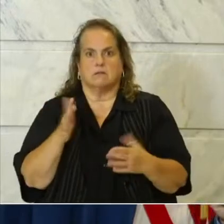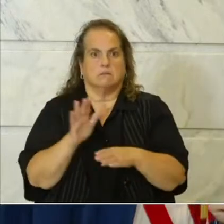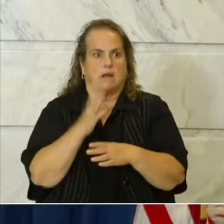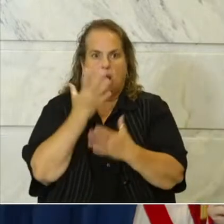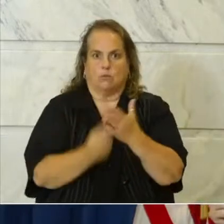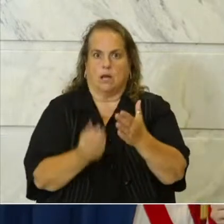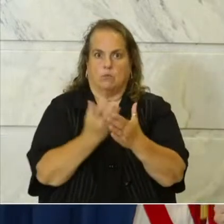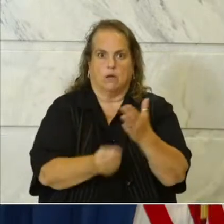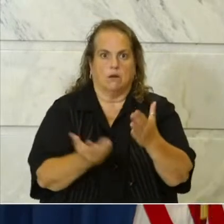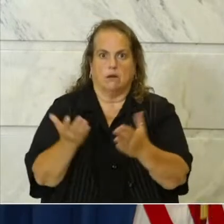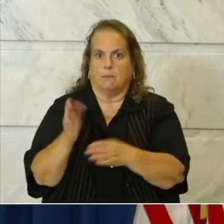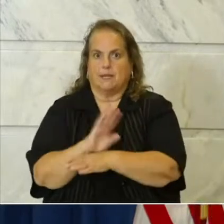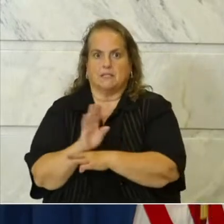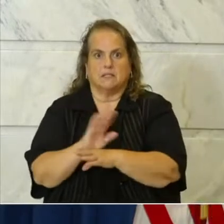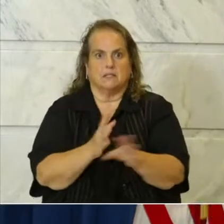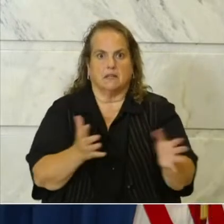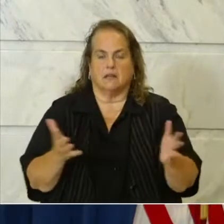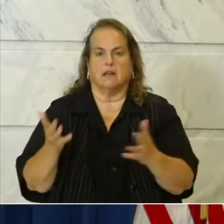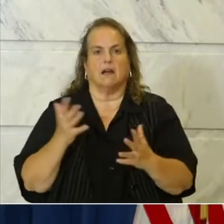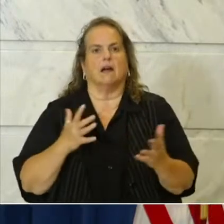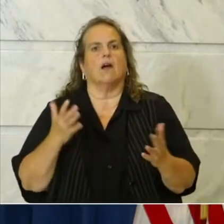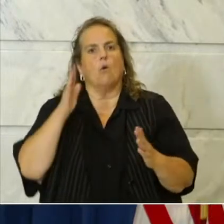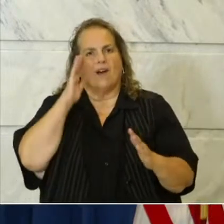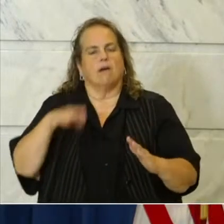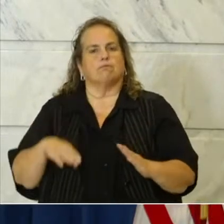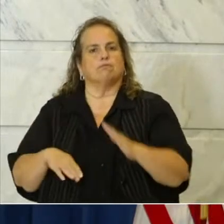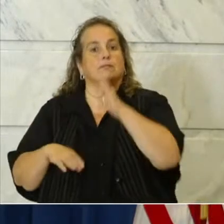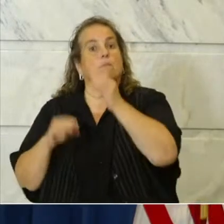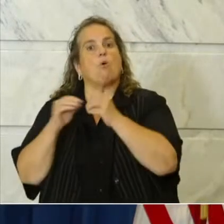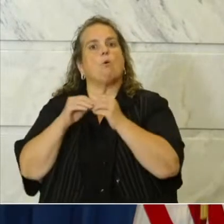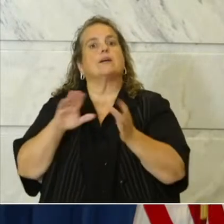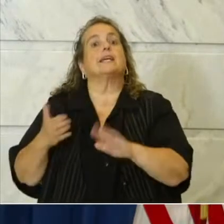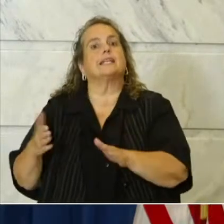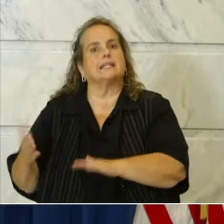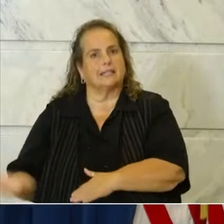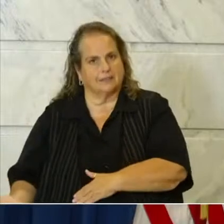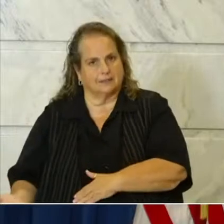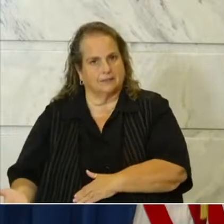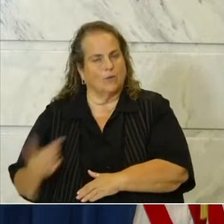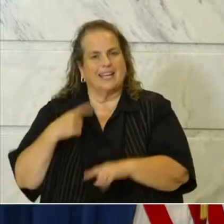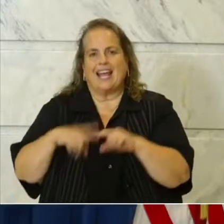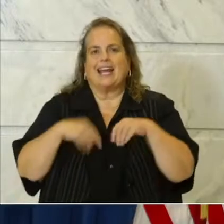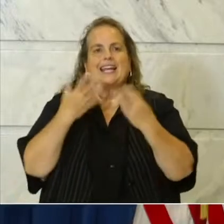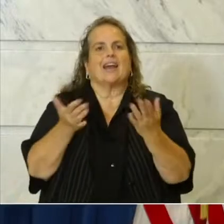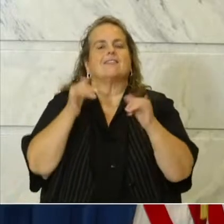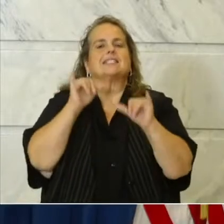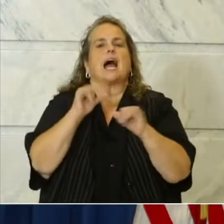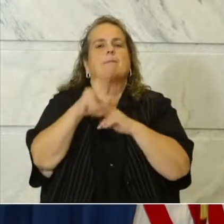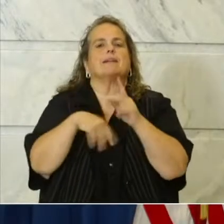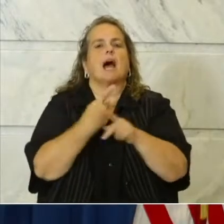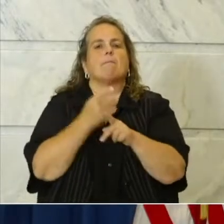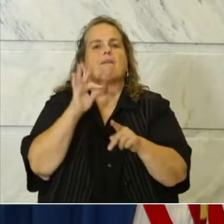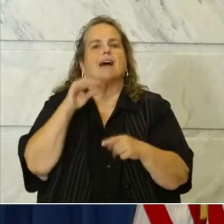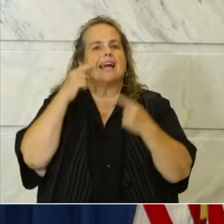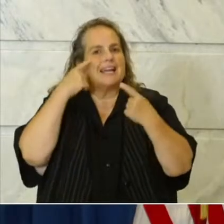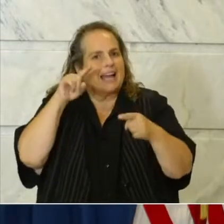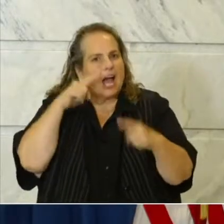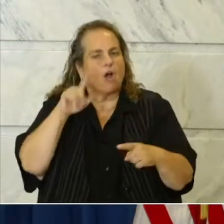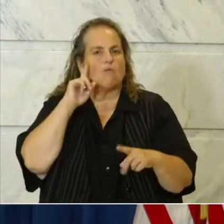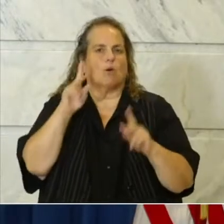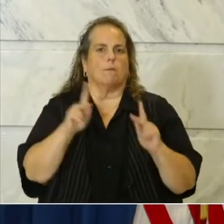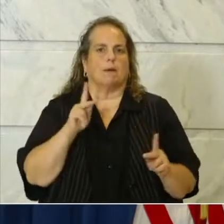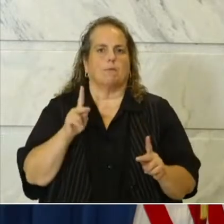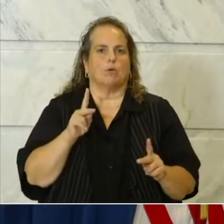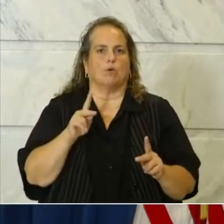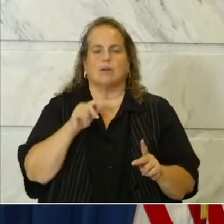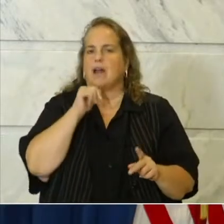rate shoots up because you can't give people that same level of care. You don't have the specialized services that